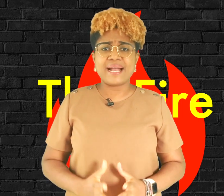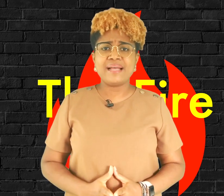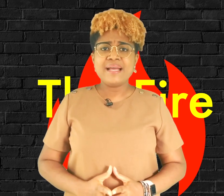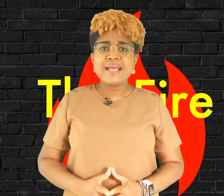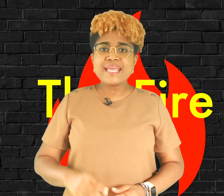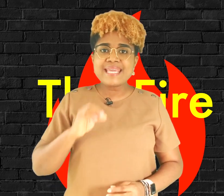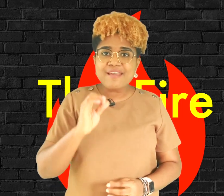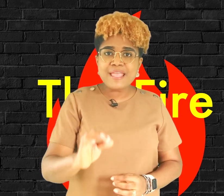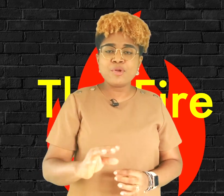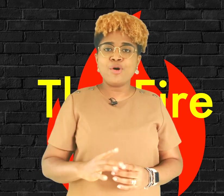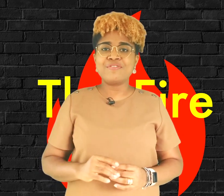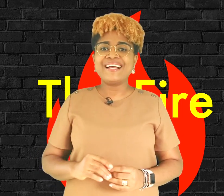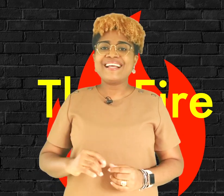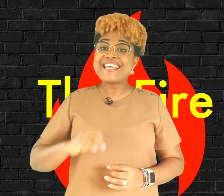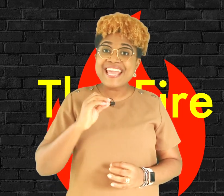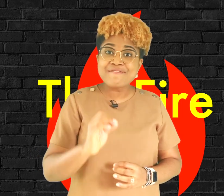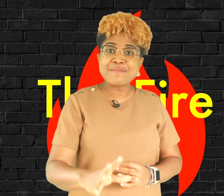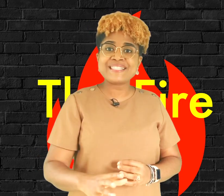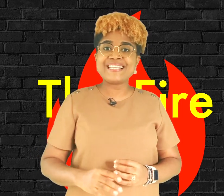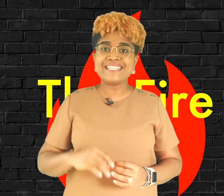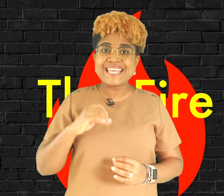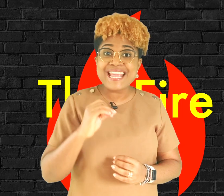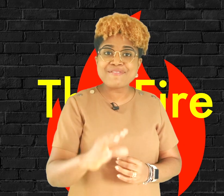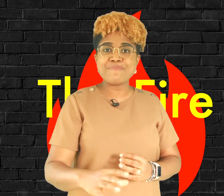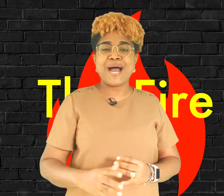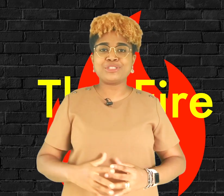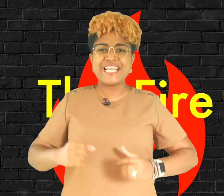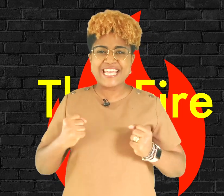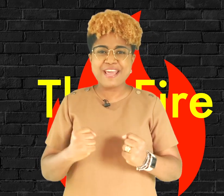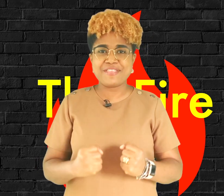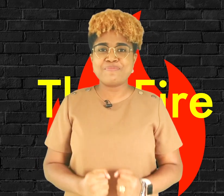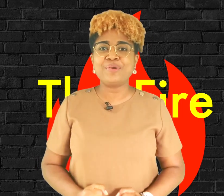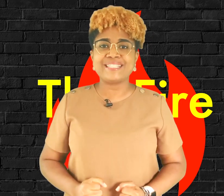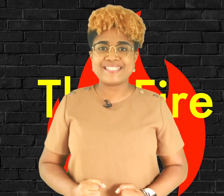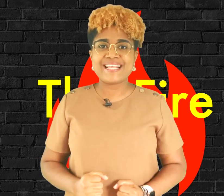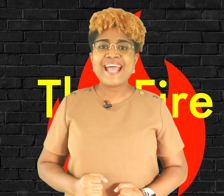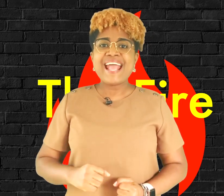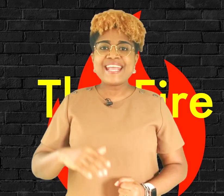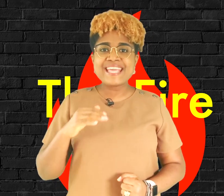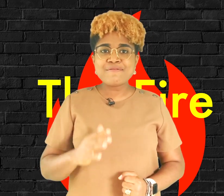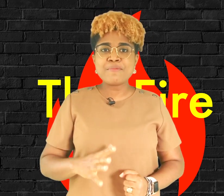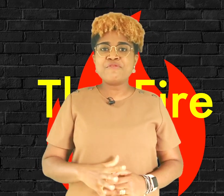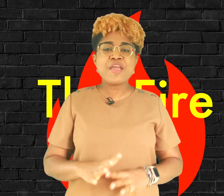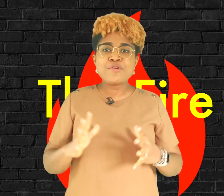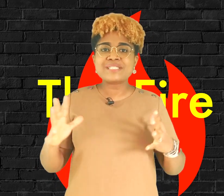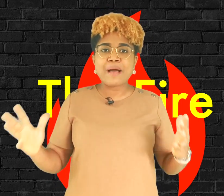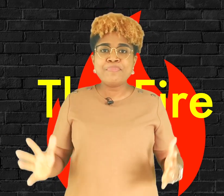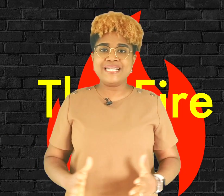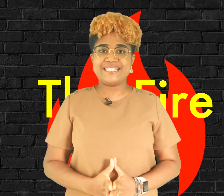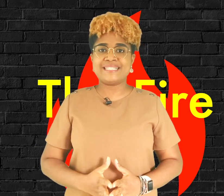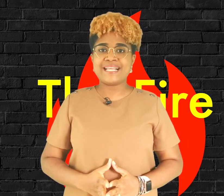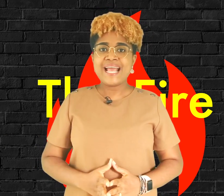held them back. He gave them love. He gave them zeal. He gave them passion. He gave them boldness. He gave them